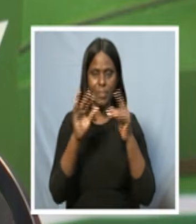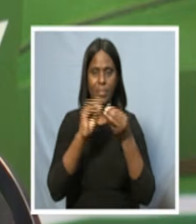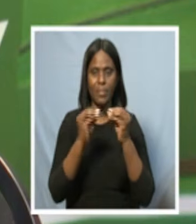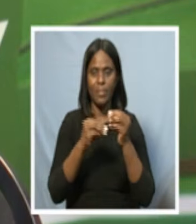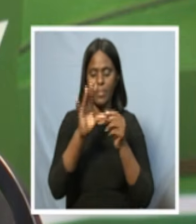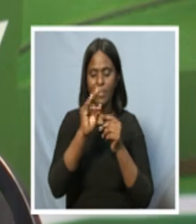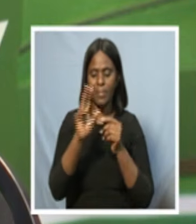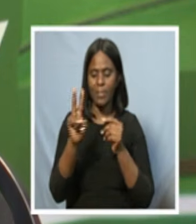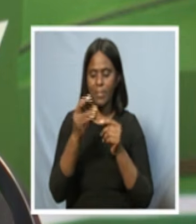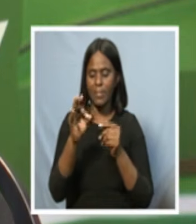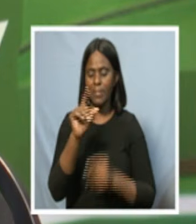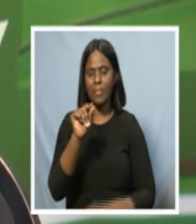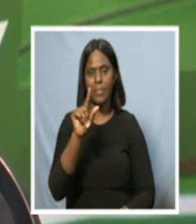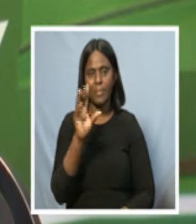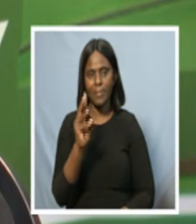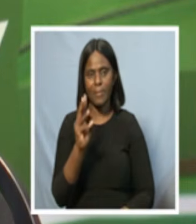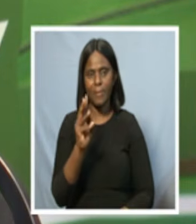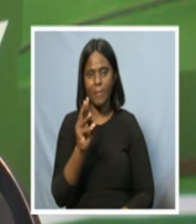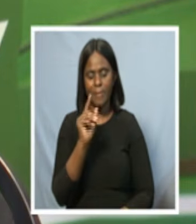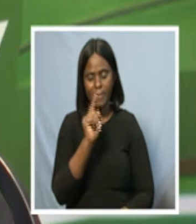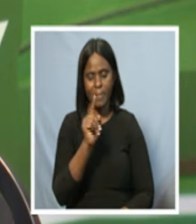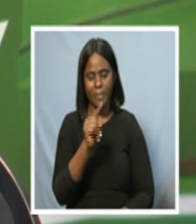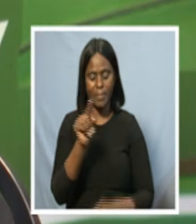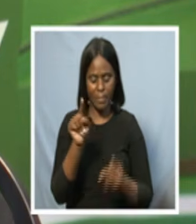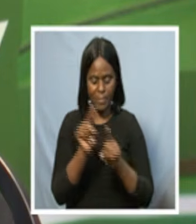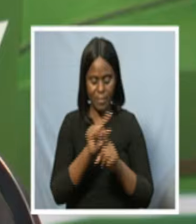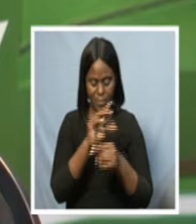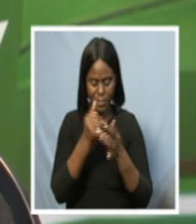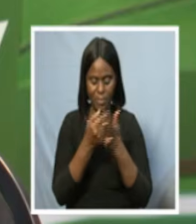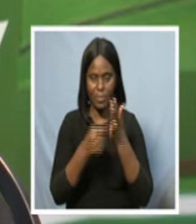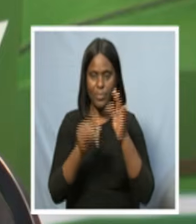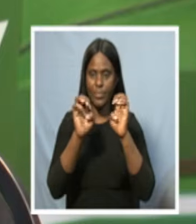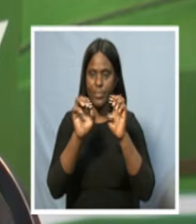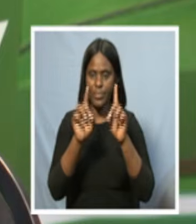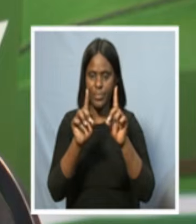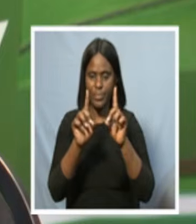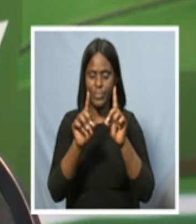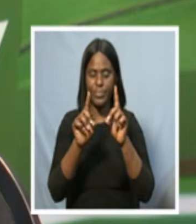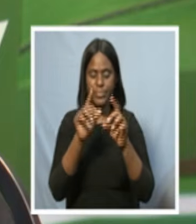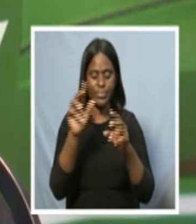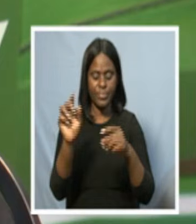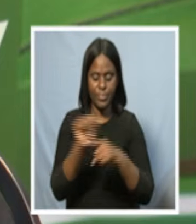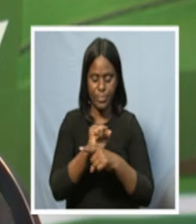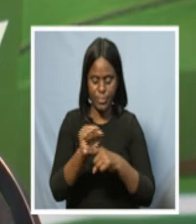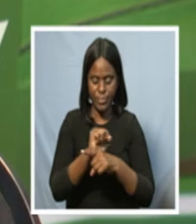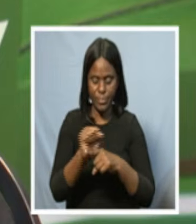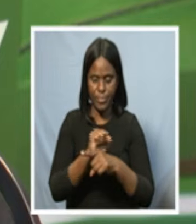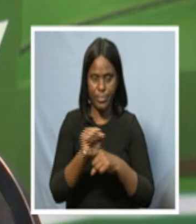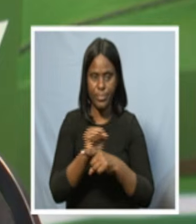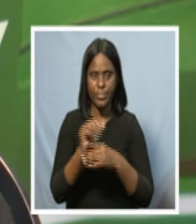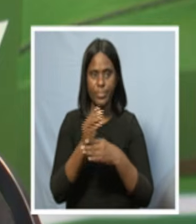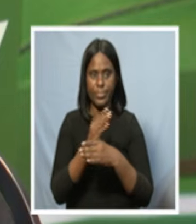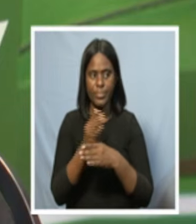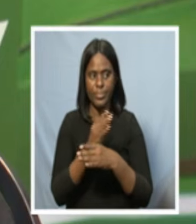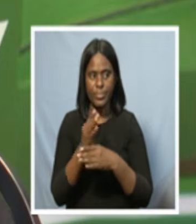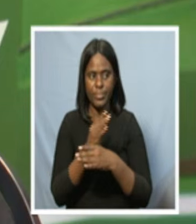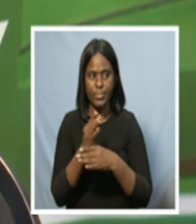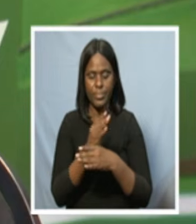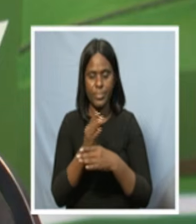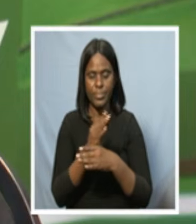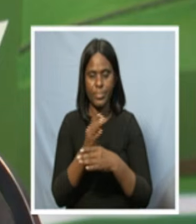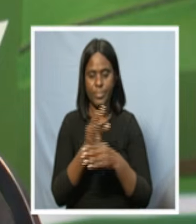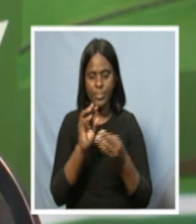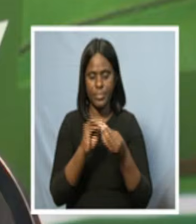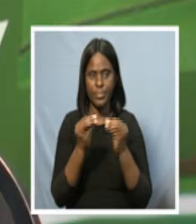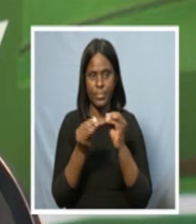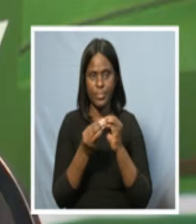number 72 of 2026, the Technical Education, Vocational and Entrepreneurship Training Bill,